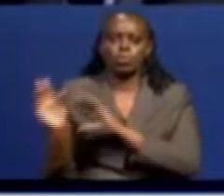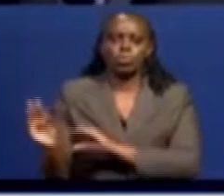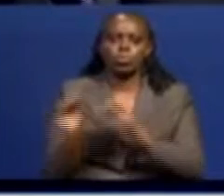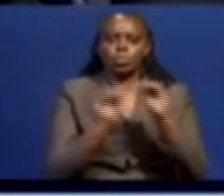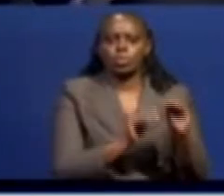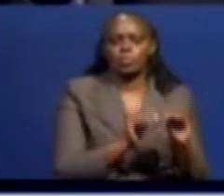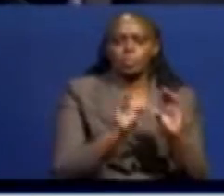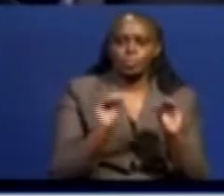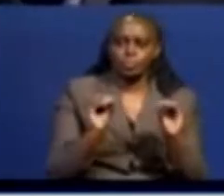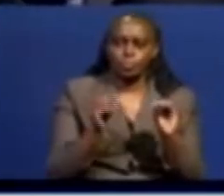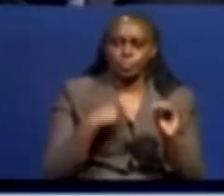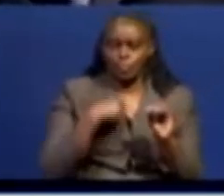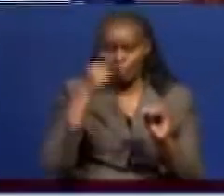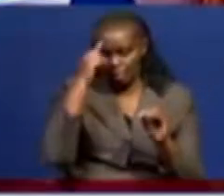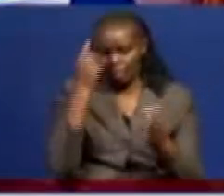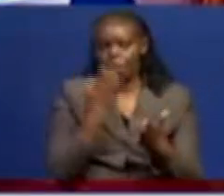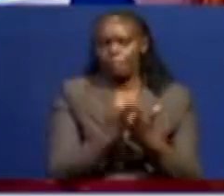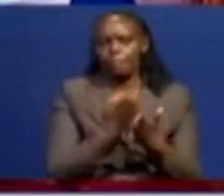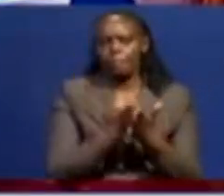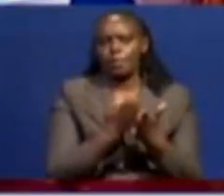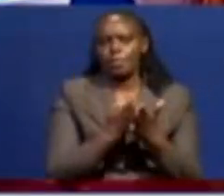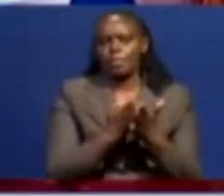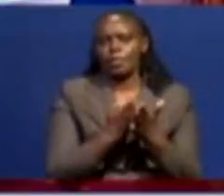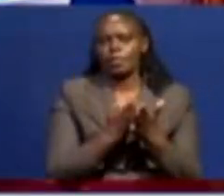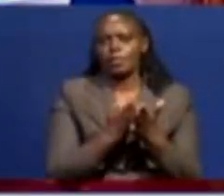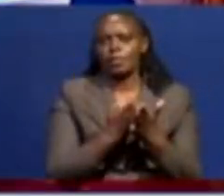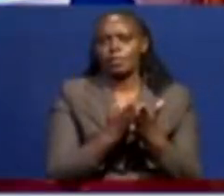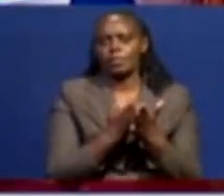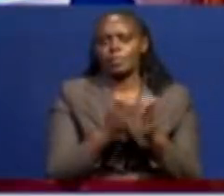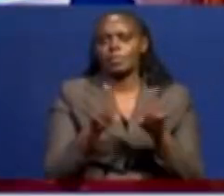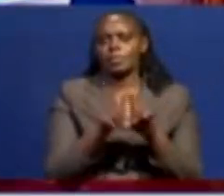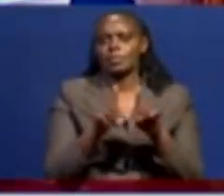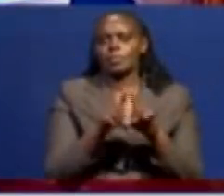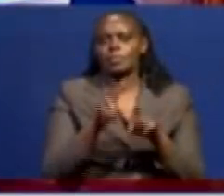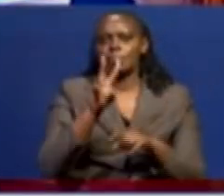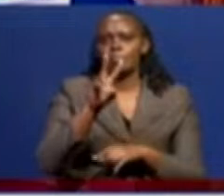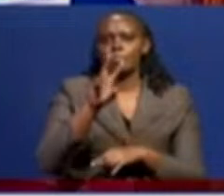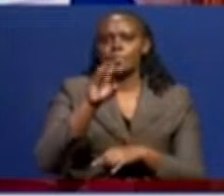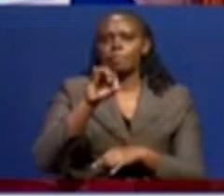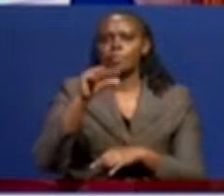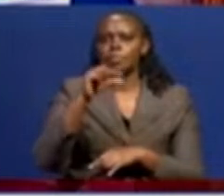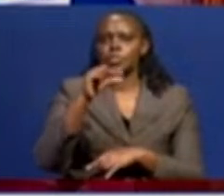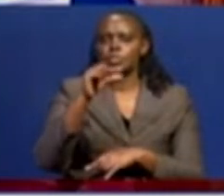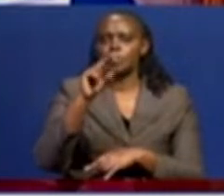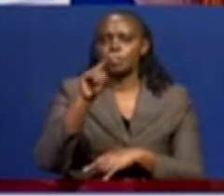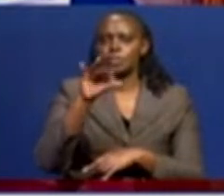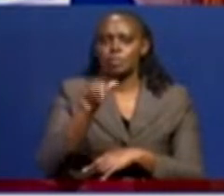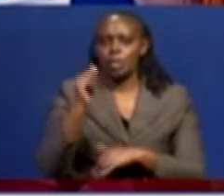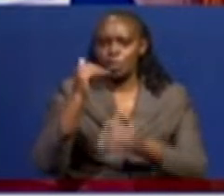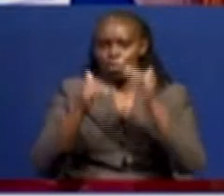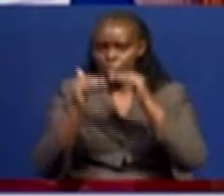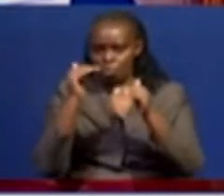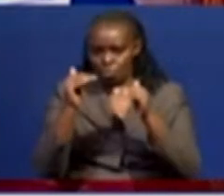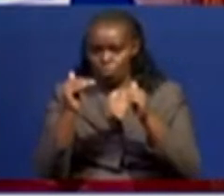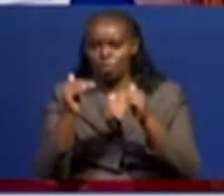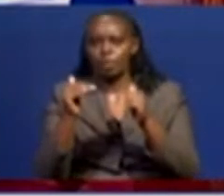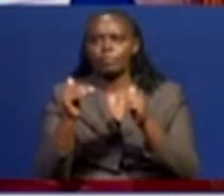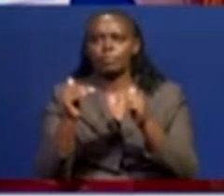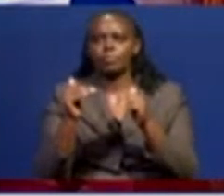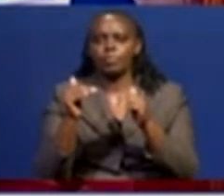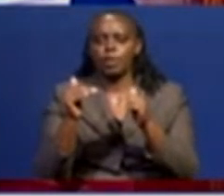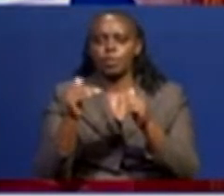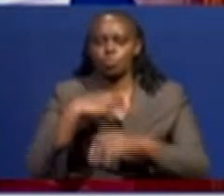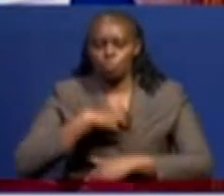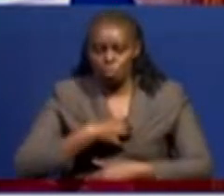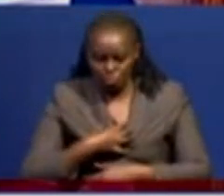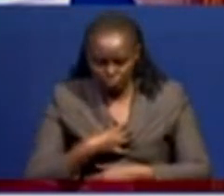seconded or transferred. So is it your evidence, therefore, that the said Virginia had qualified for